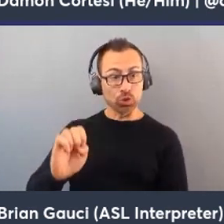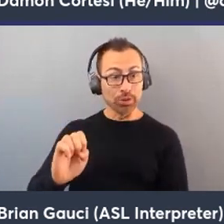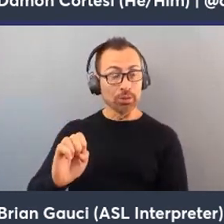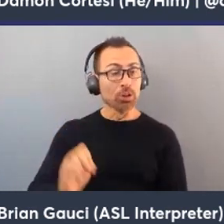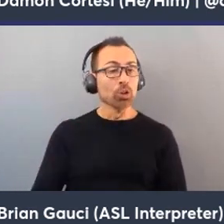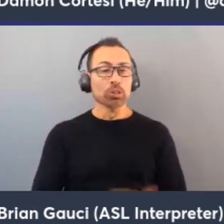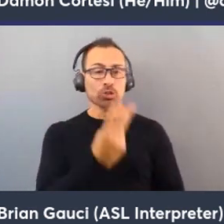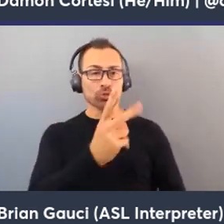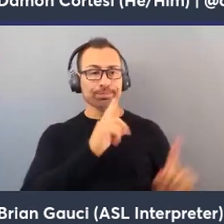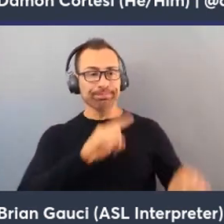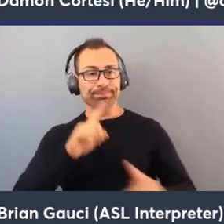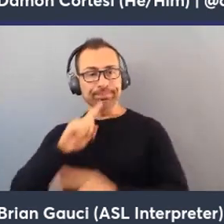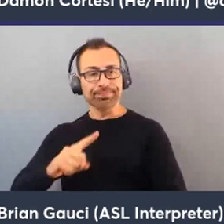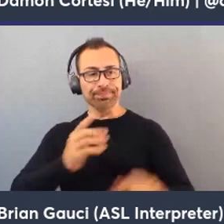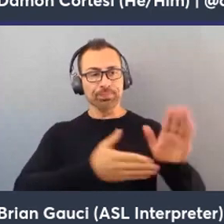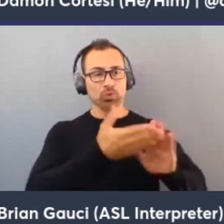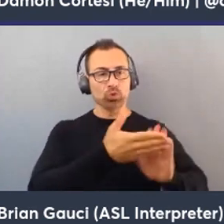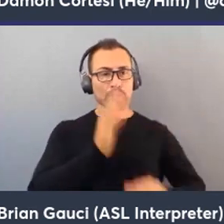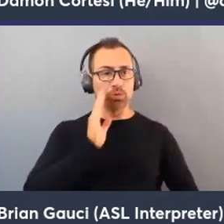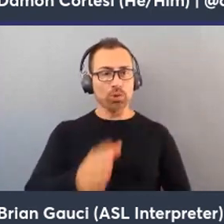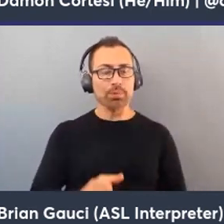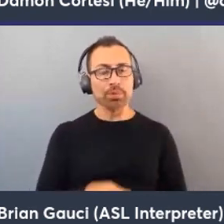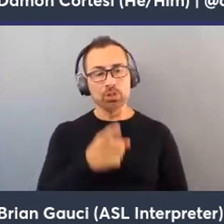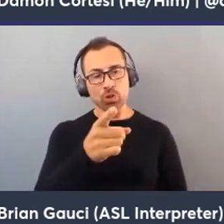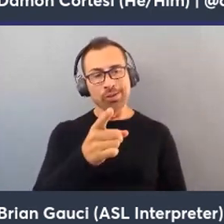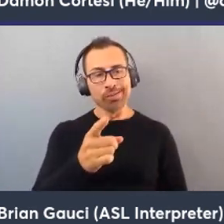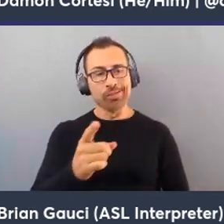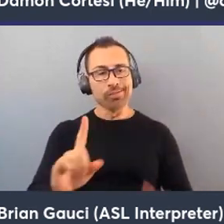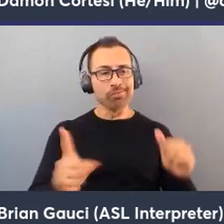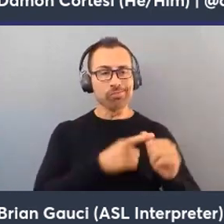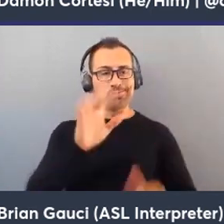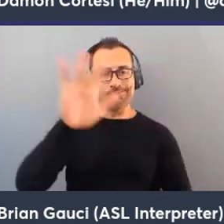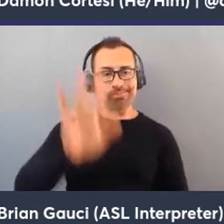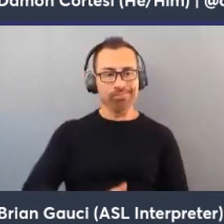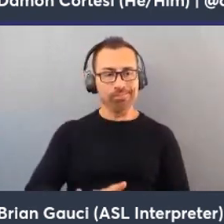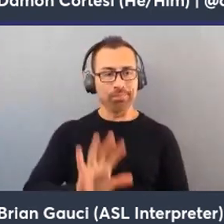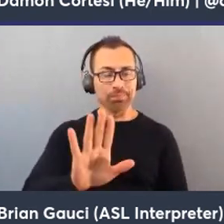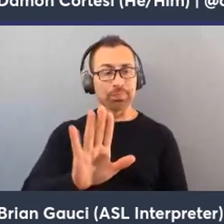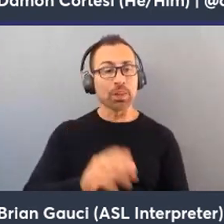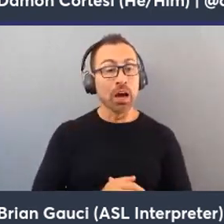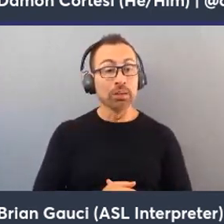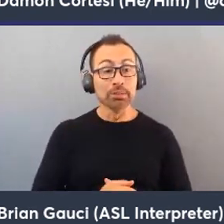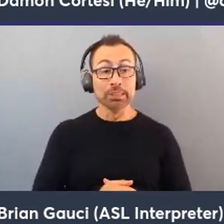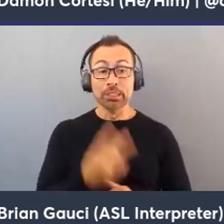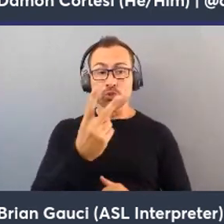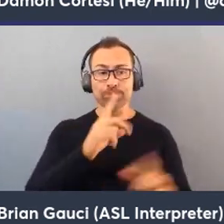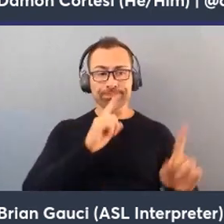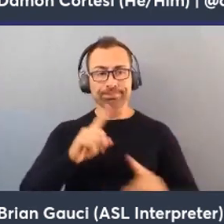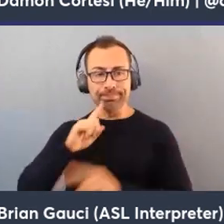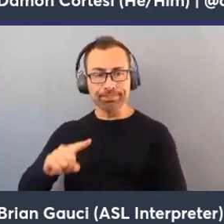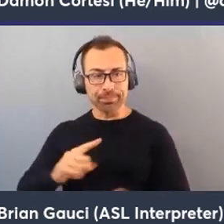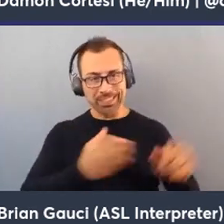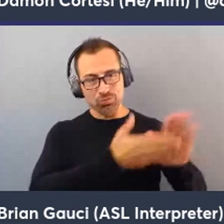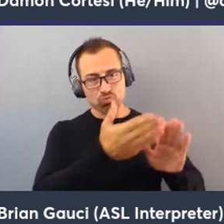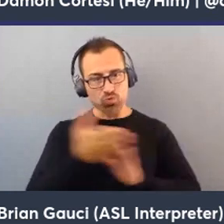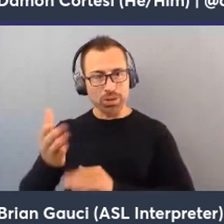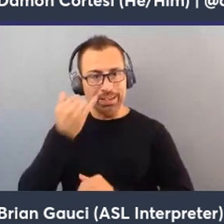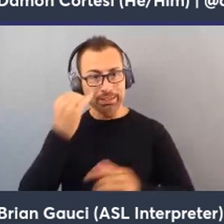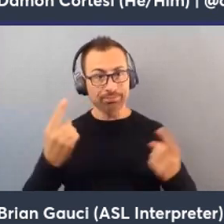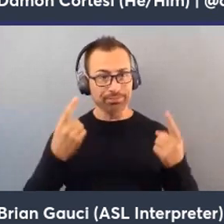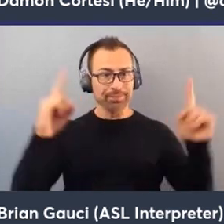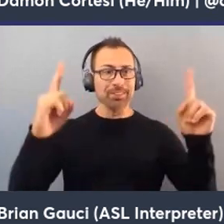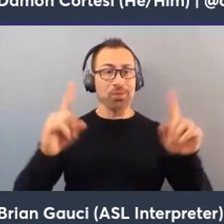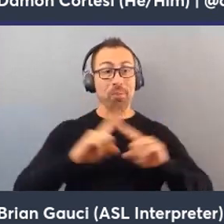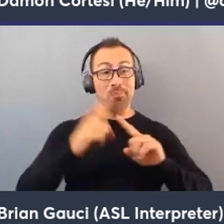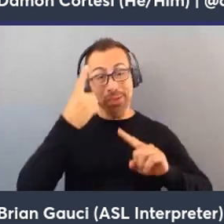this is. So let me go ahead and clear my screen. I'm going to run 2 commands as long as everything goes well. It is a live demo after all.